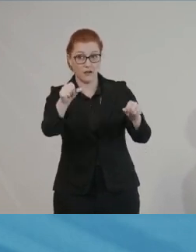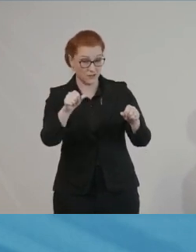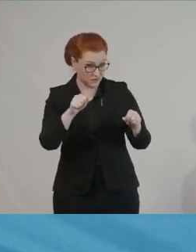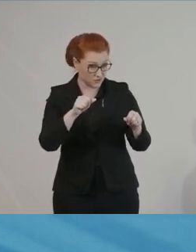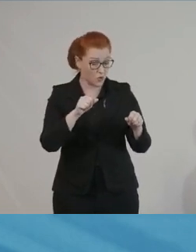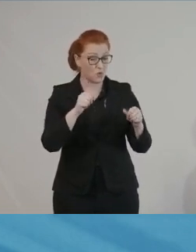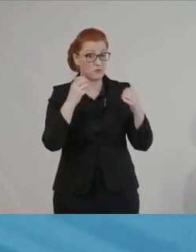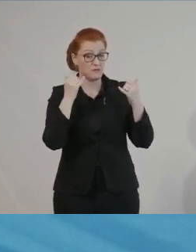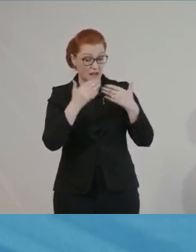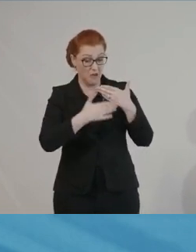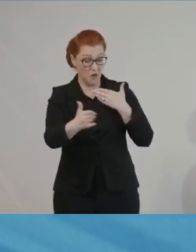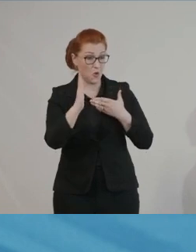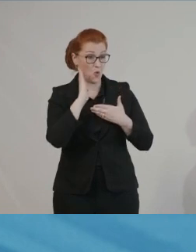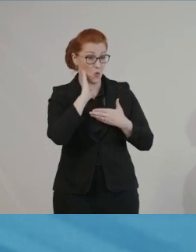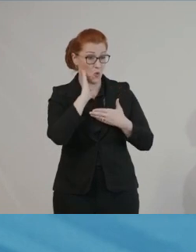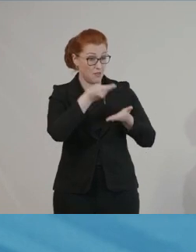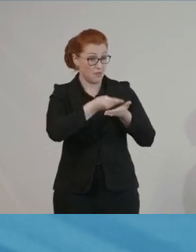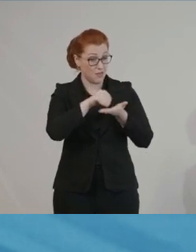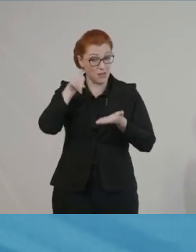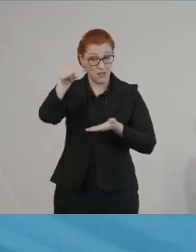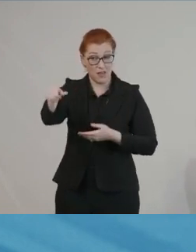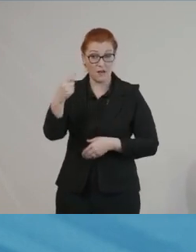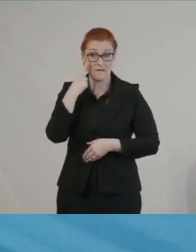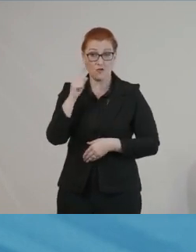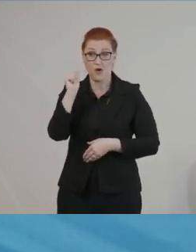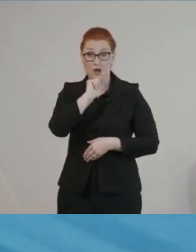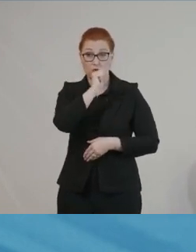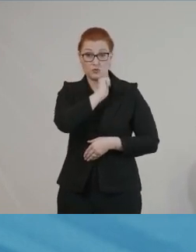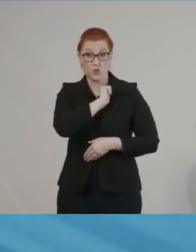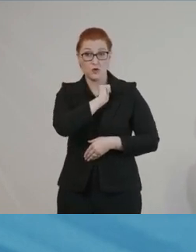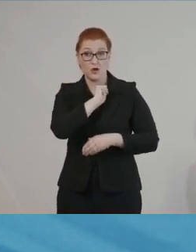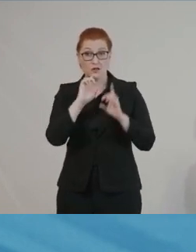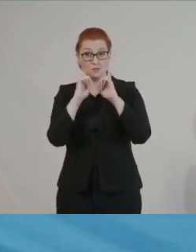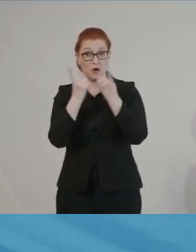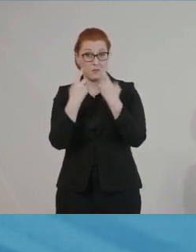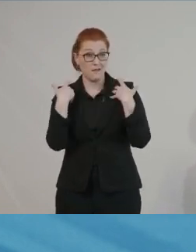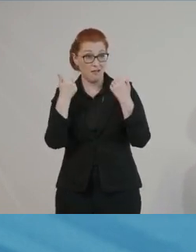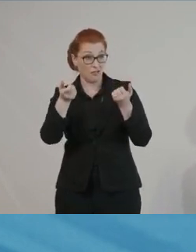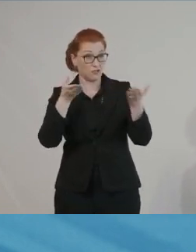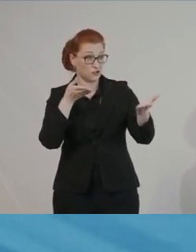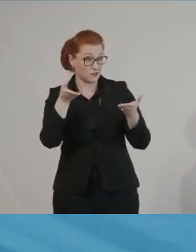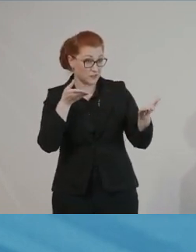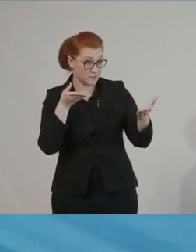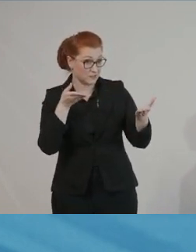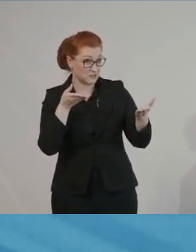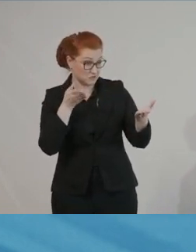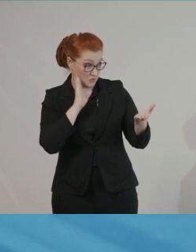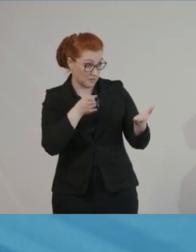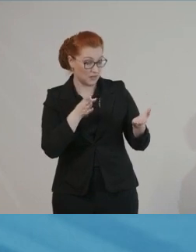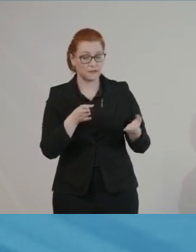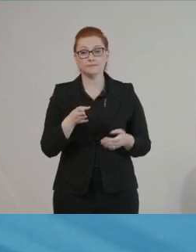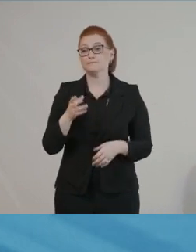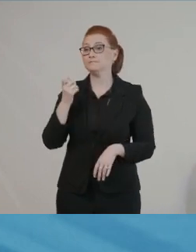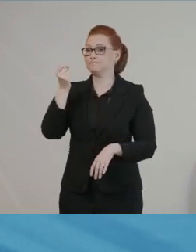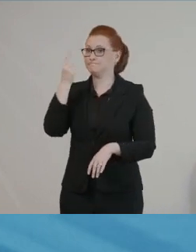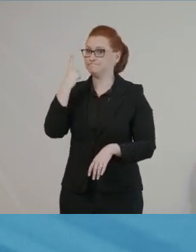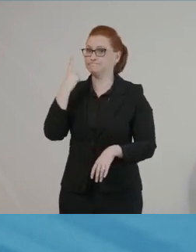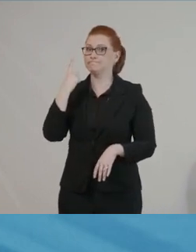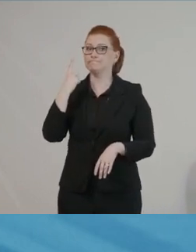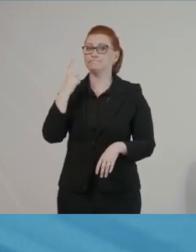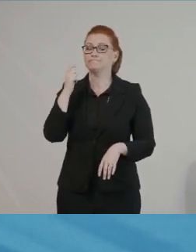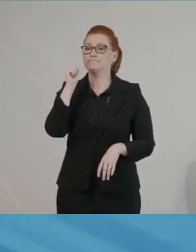Department of Health? Well, the one thing I want to say is Arizona's in a much different position today than it